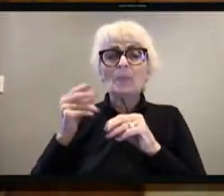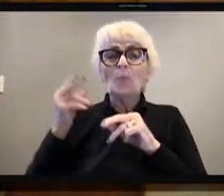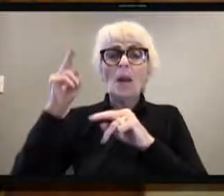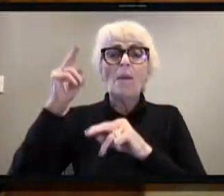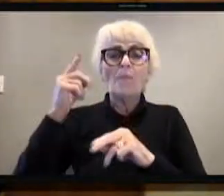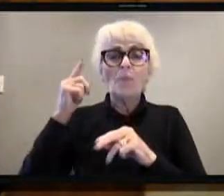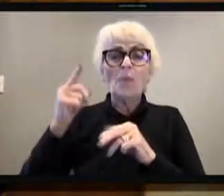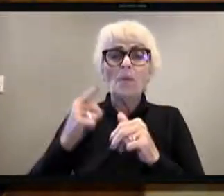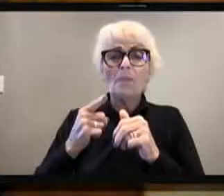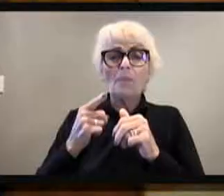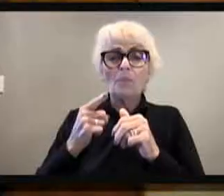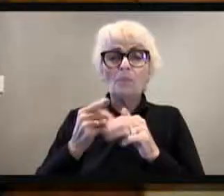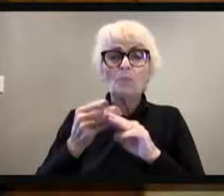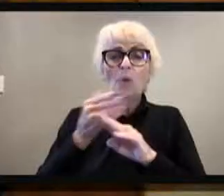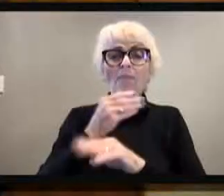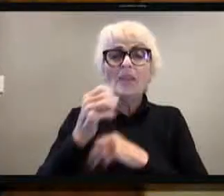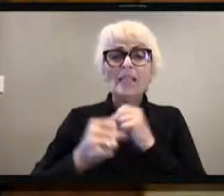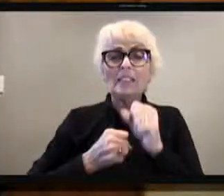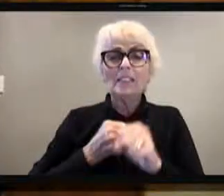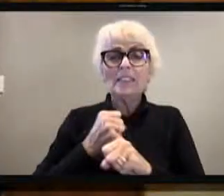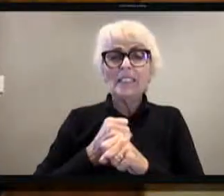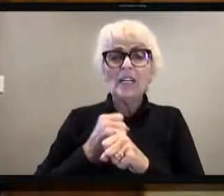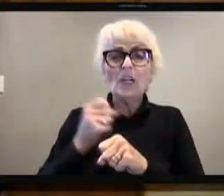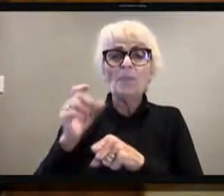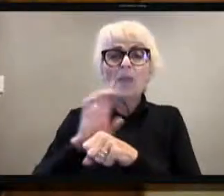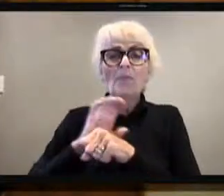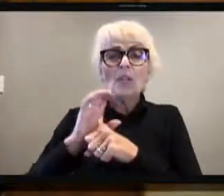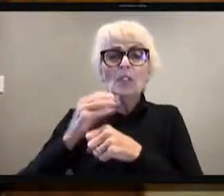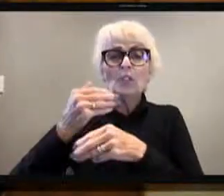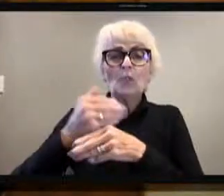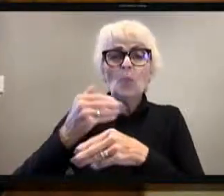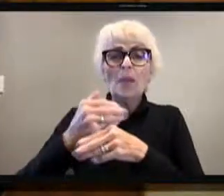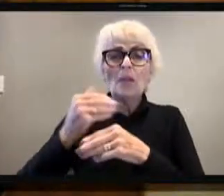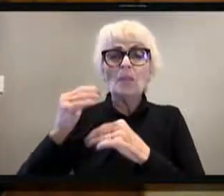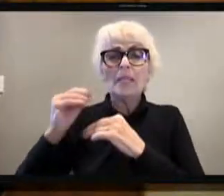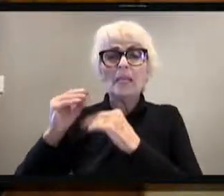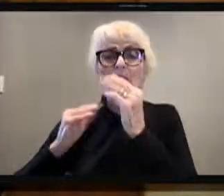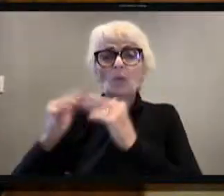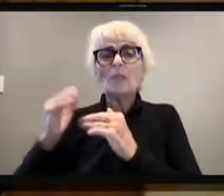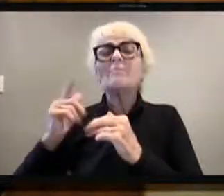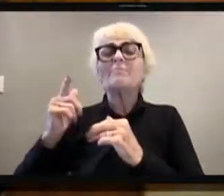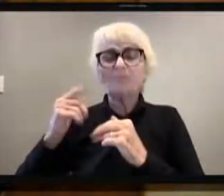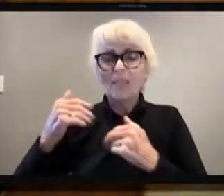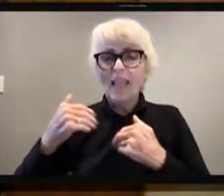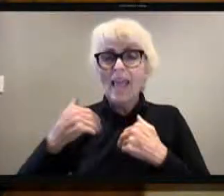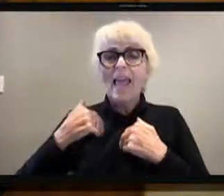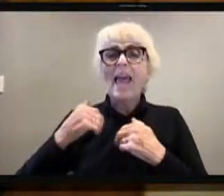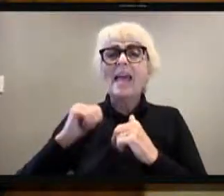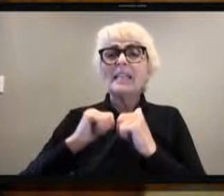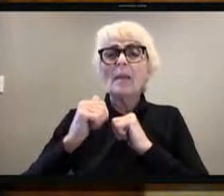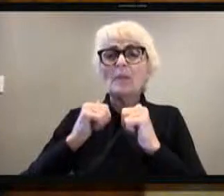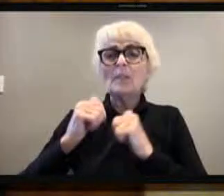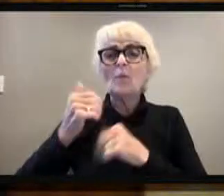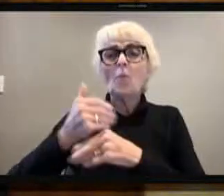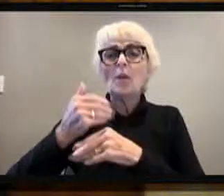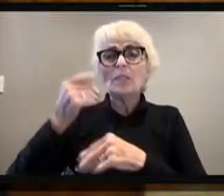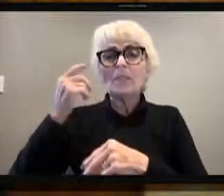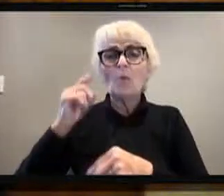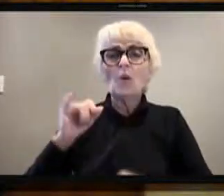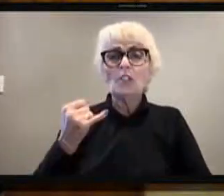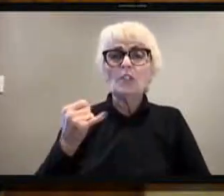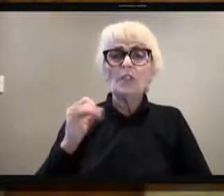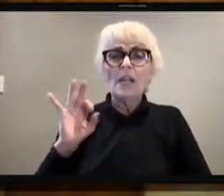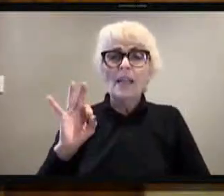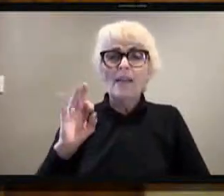firm. And the firm had won a design competition to create windows for the John F. Kennedy Memorial Chapel at the